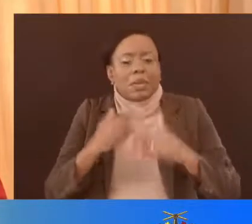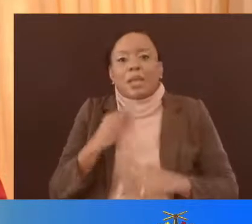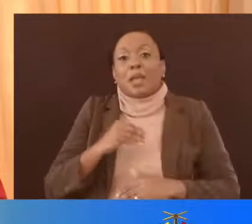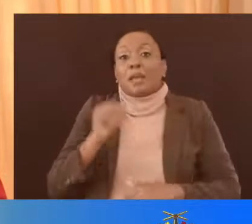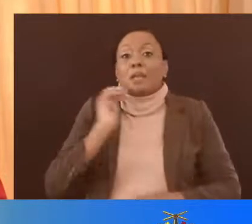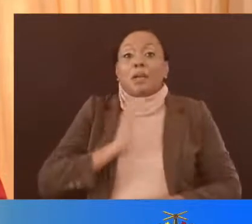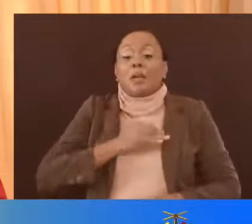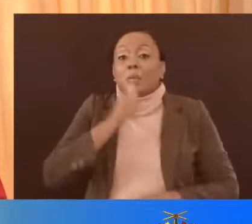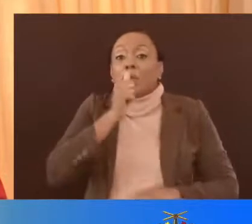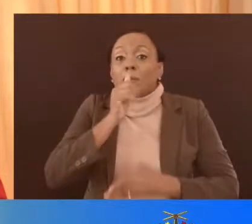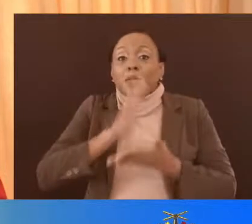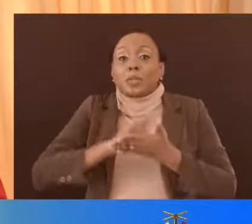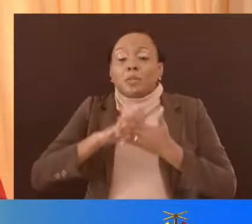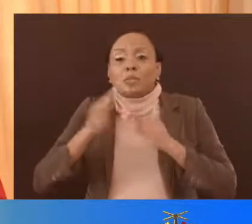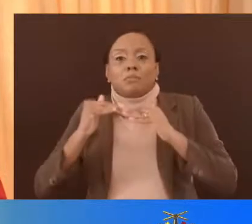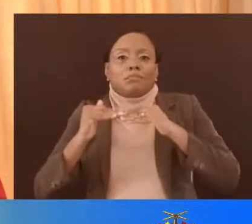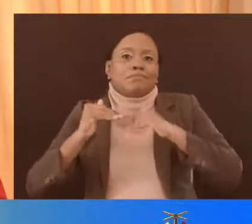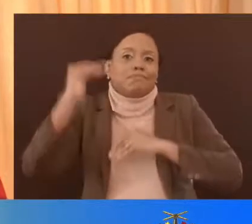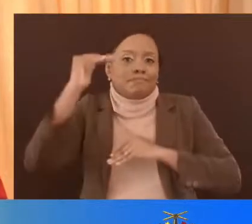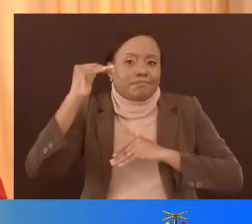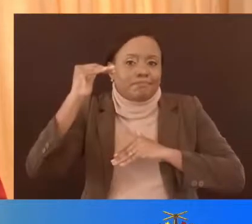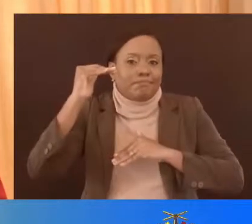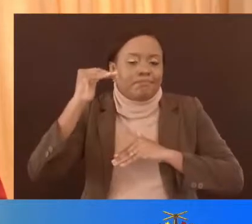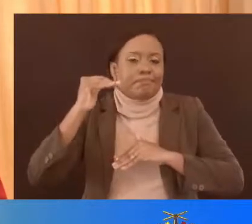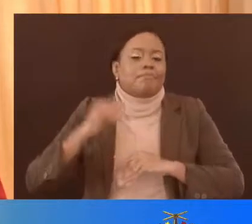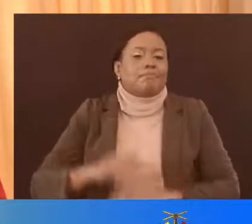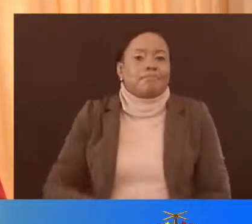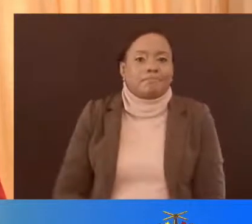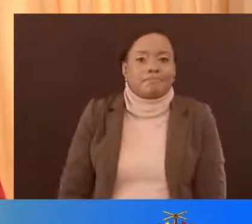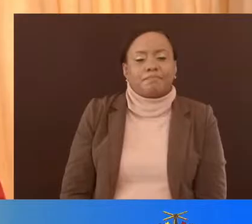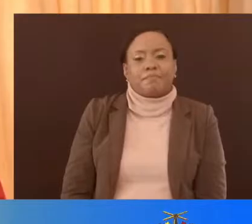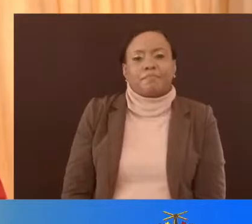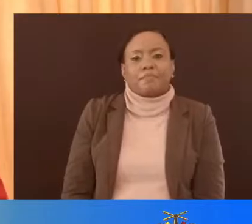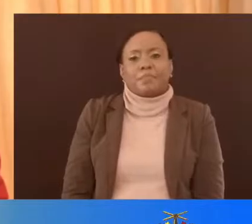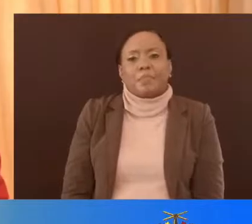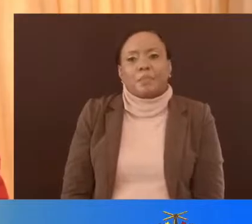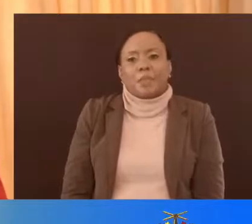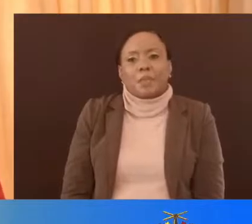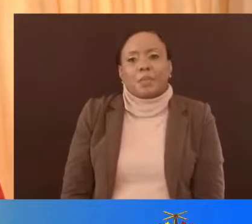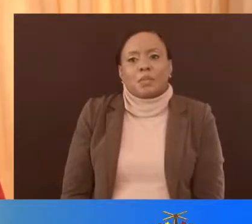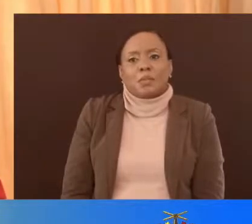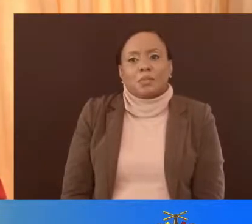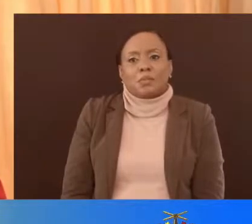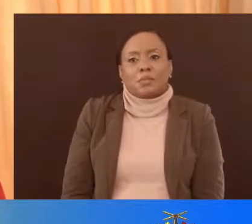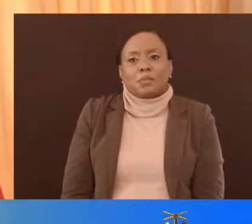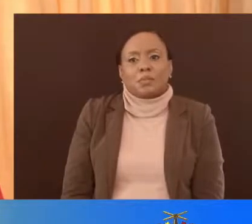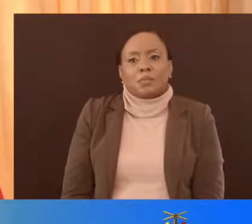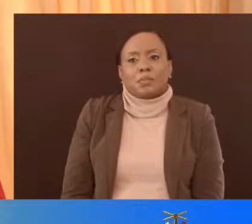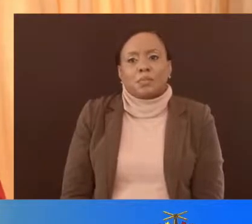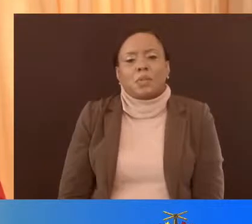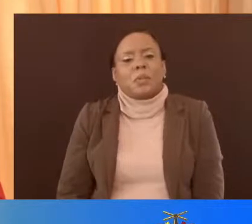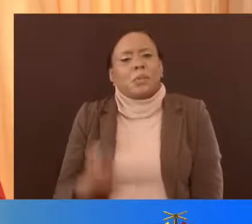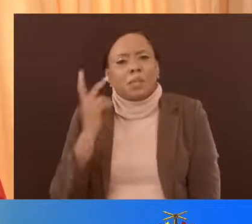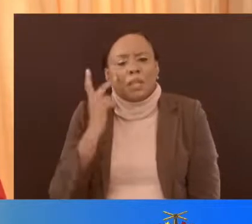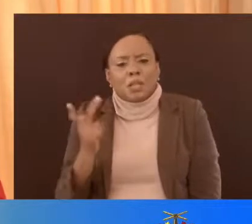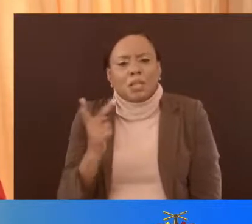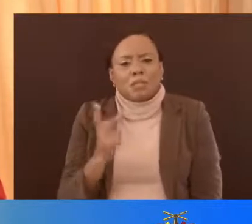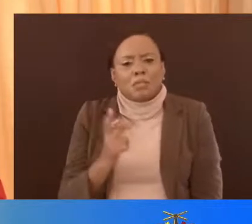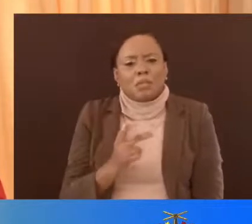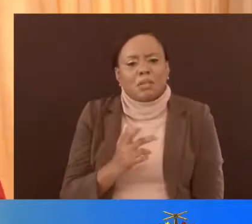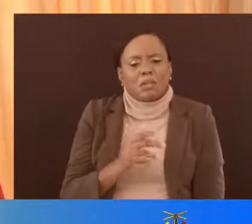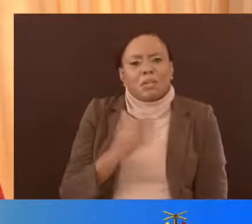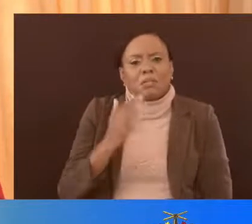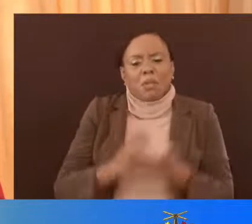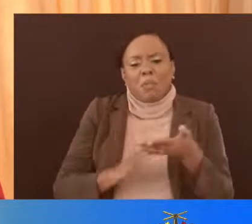performed above the national mean. When we carried out the readiness assessment, we saw a dip in performance at both public and private